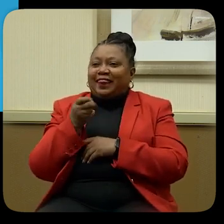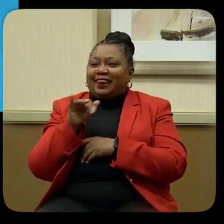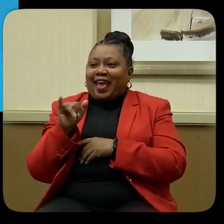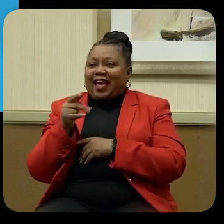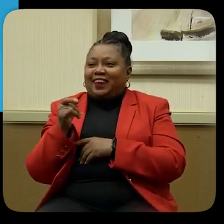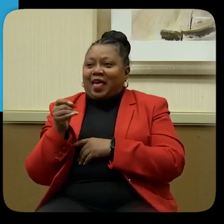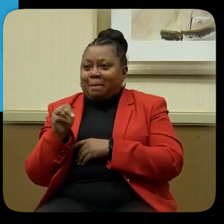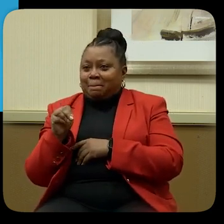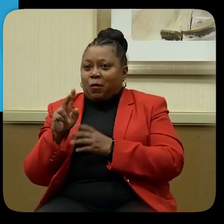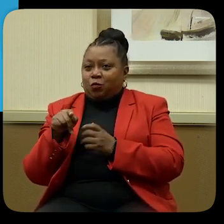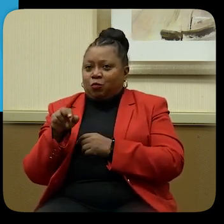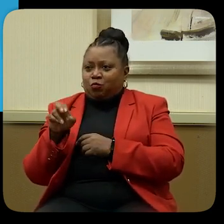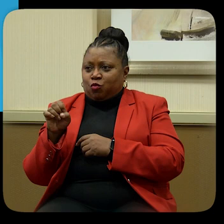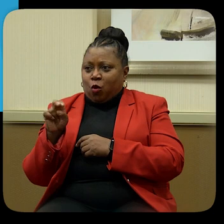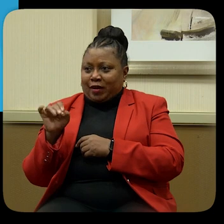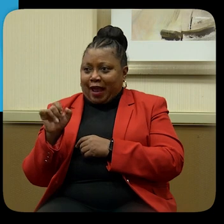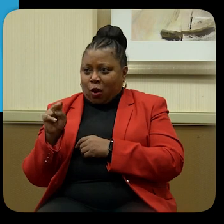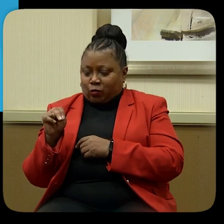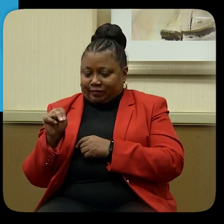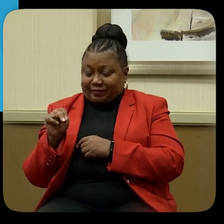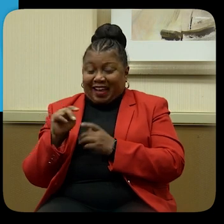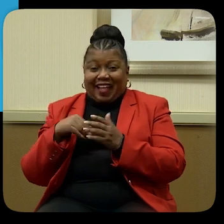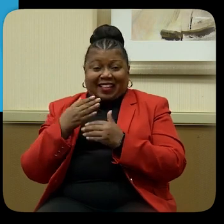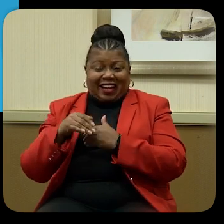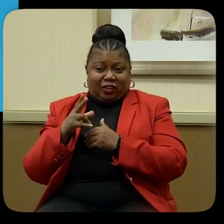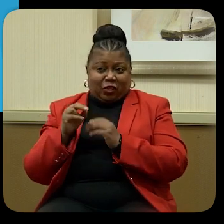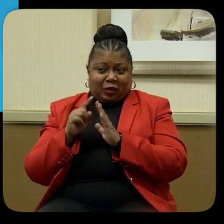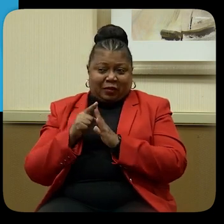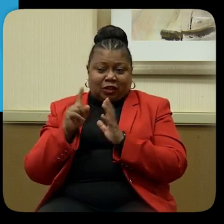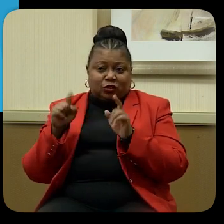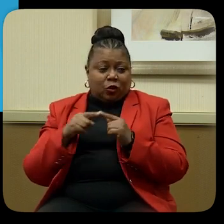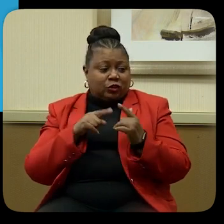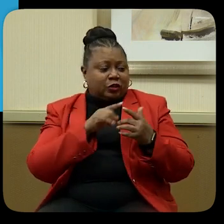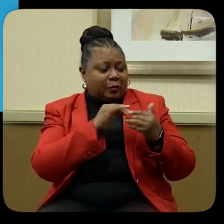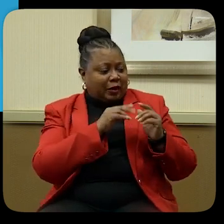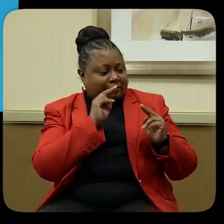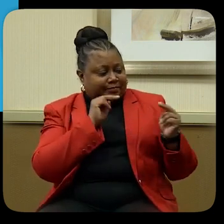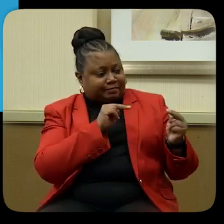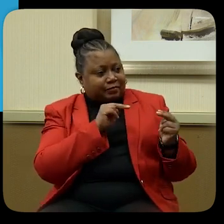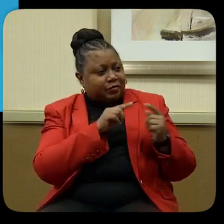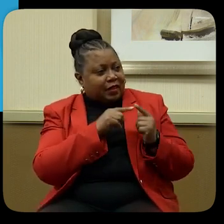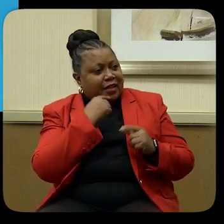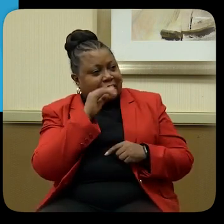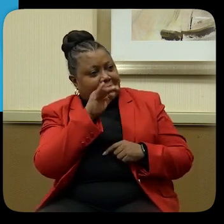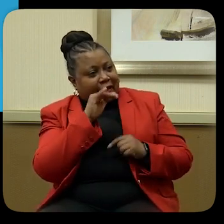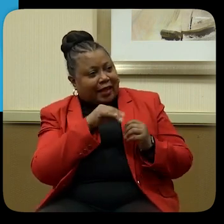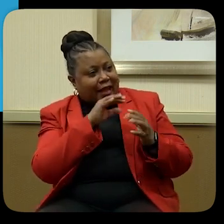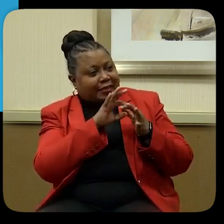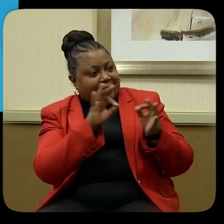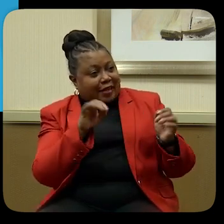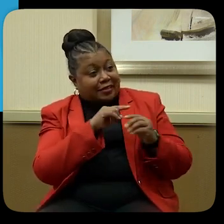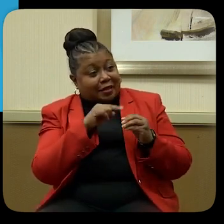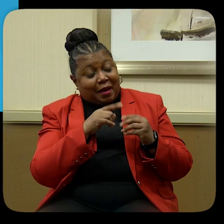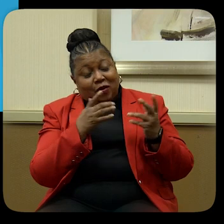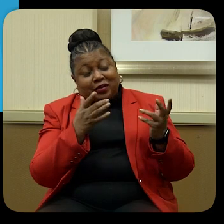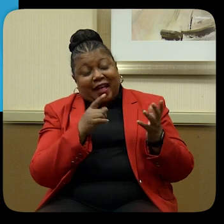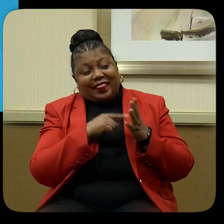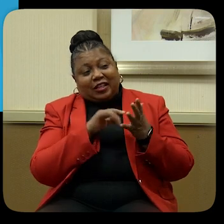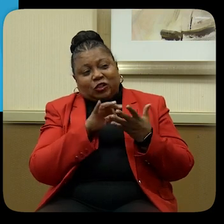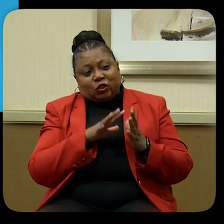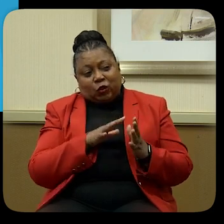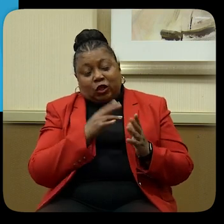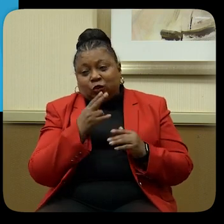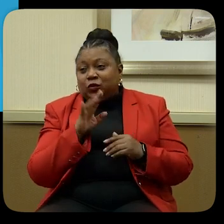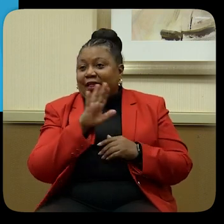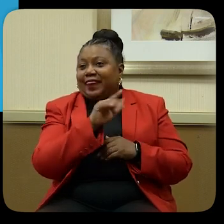them pronouns. So in the next 30 seconds, turn to your partner and say a sentence about the